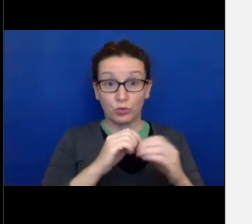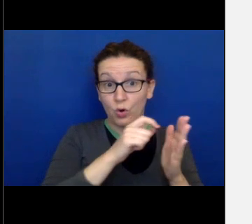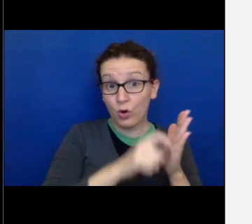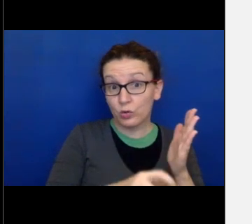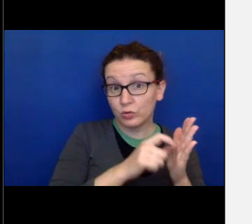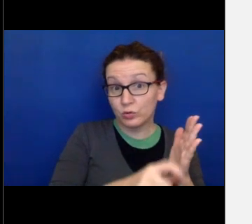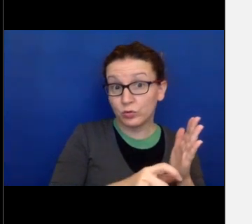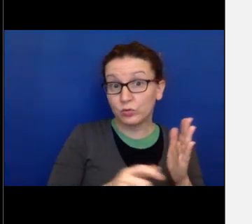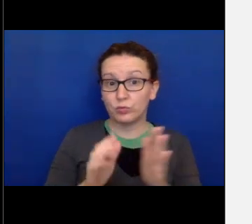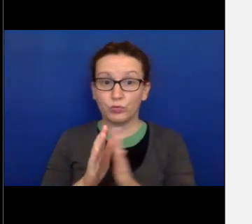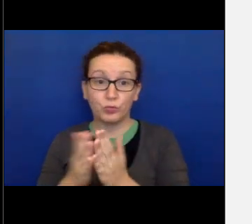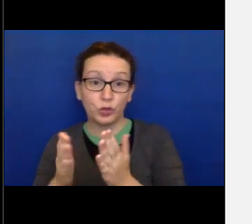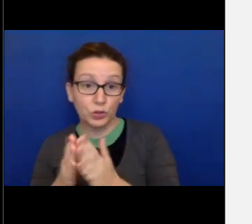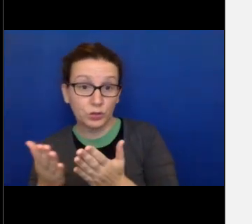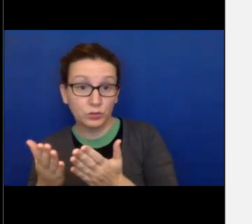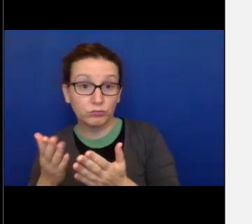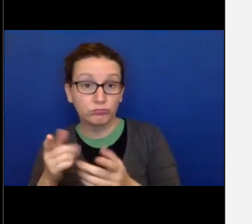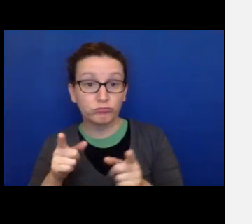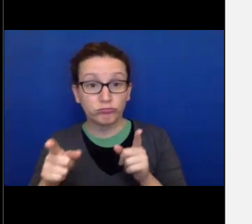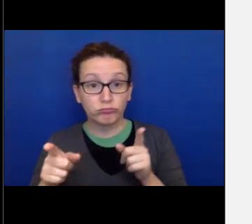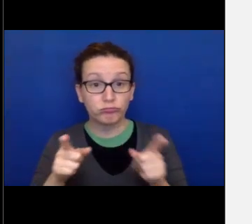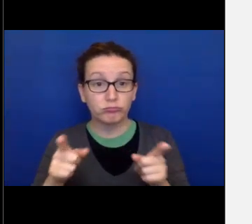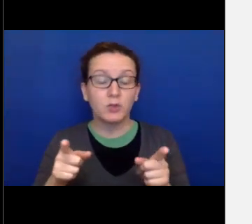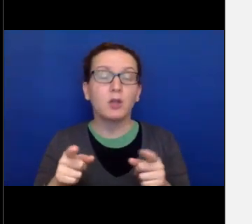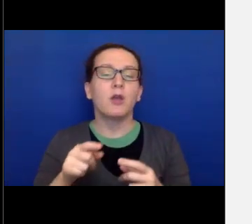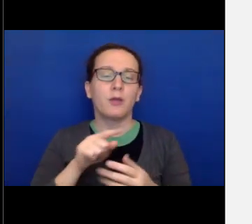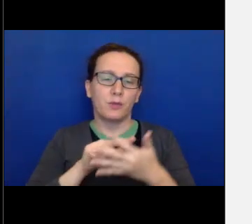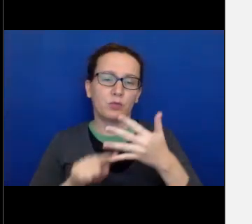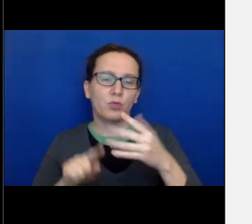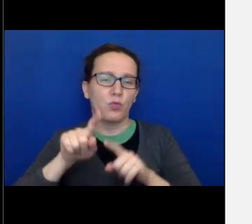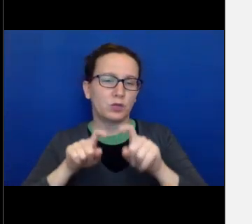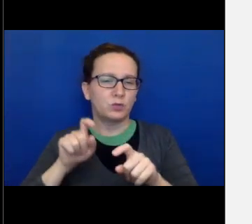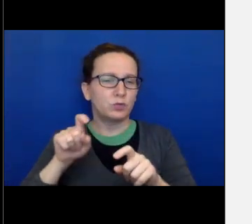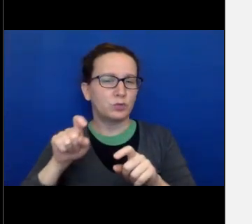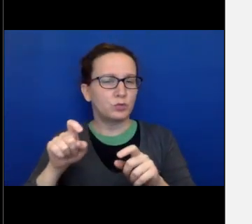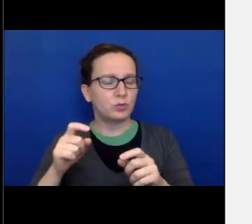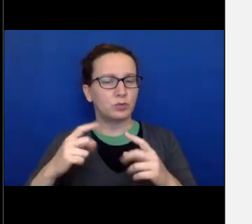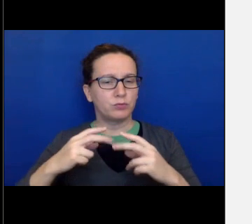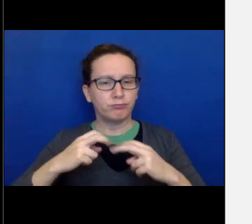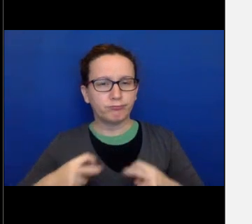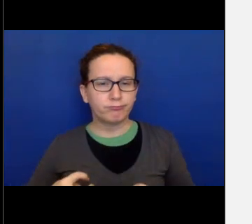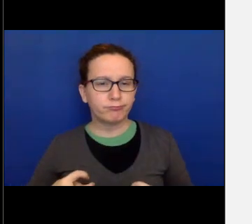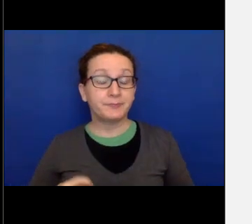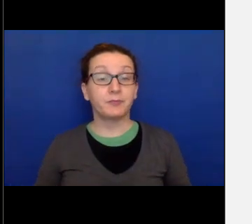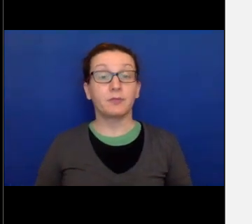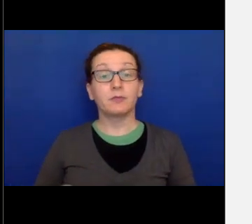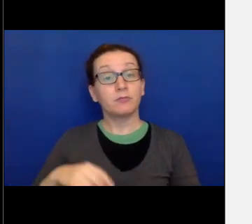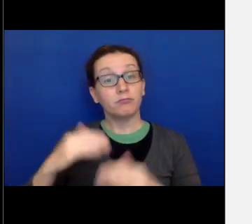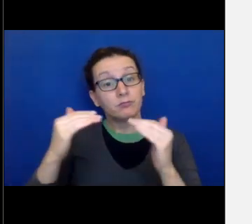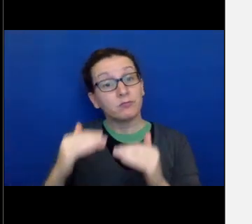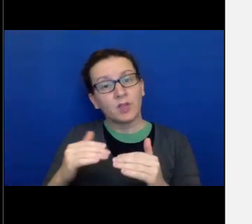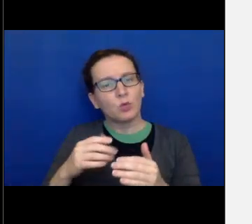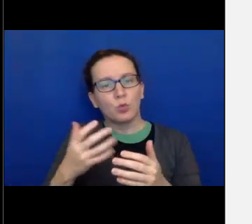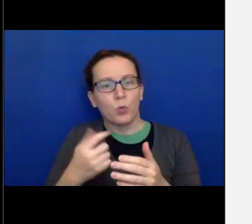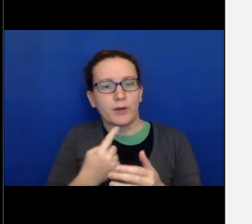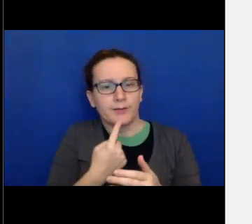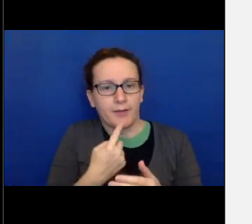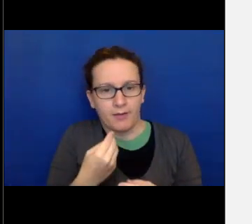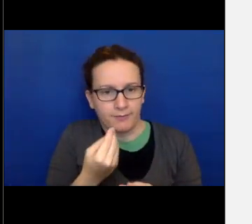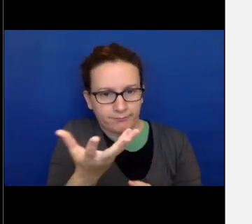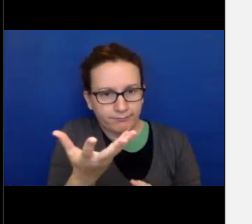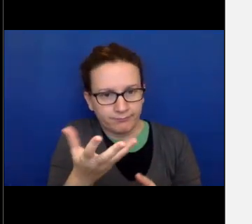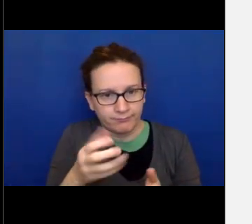or a book-based field? Like those are some of the questions you should be asking yourself. And then what do you have to say, right? And